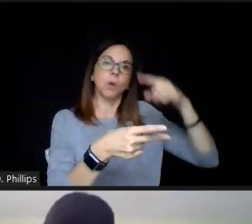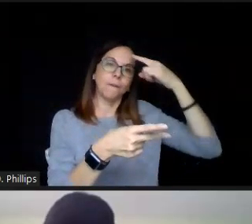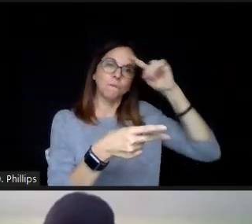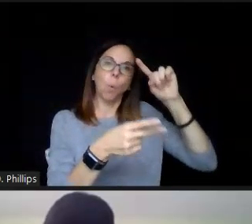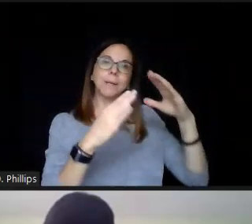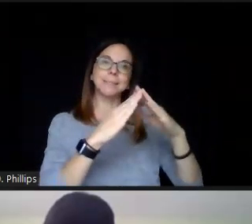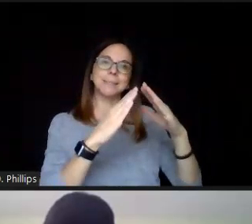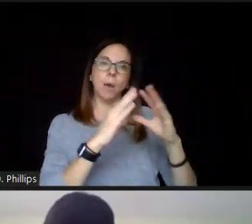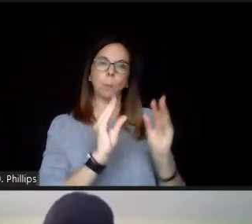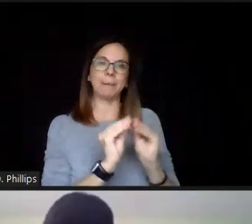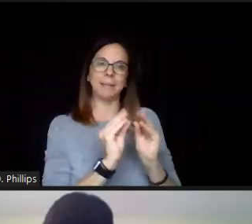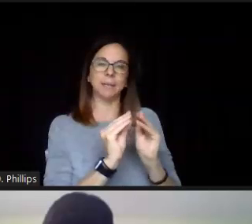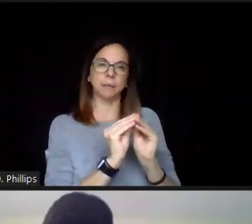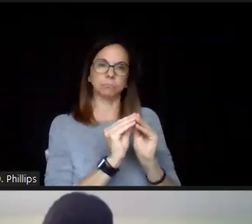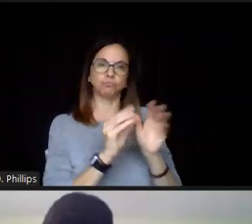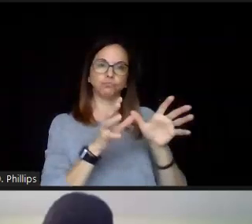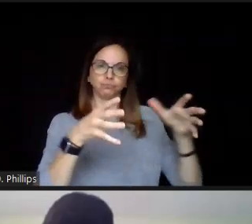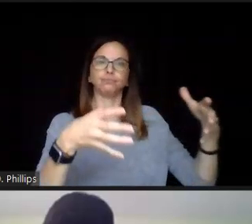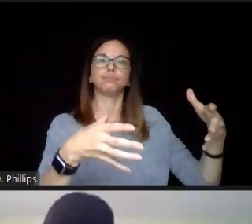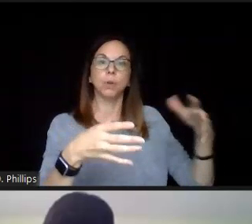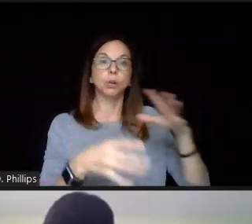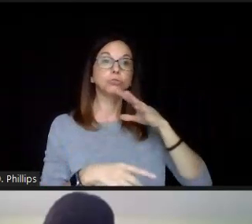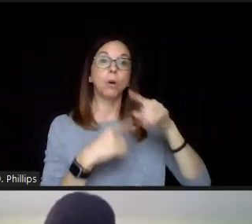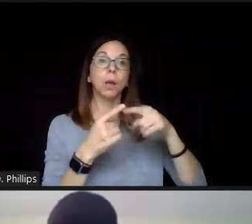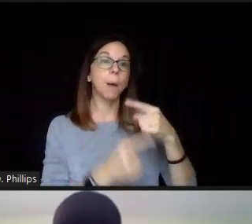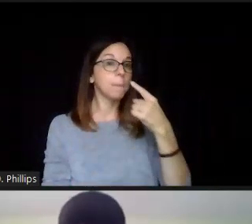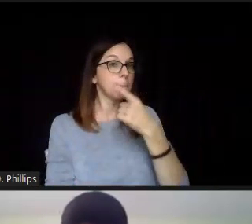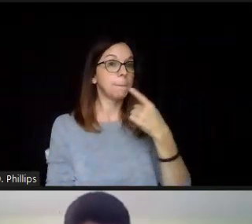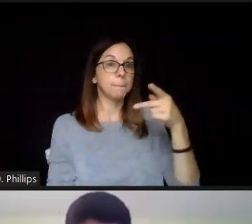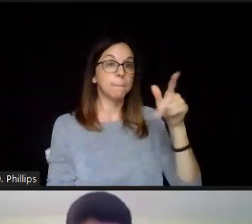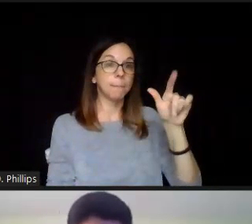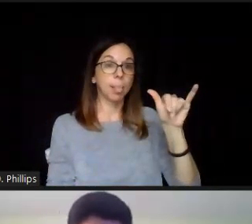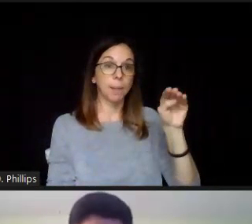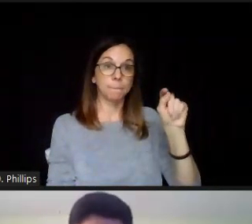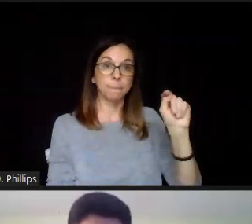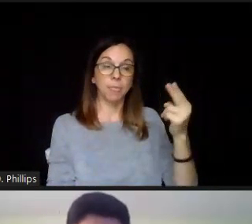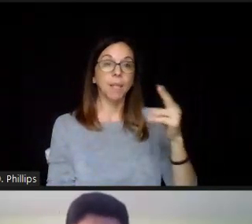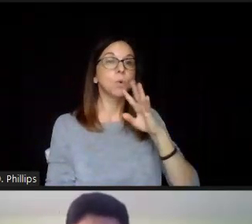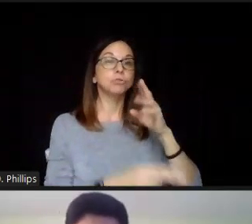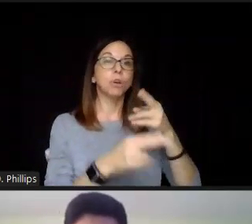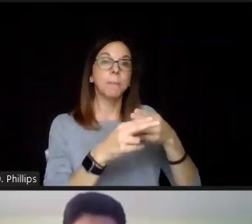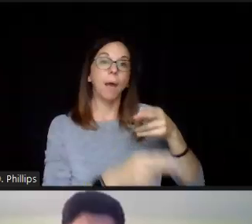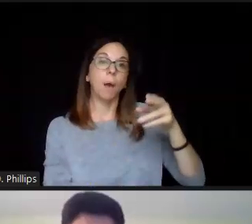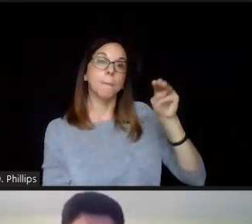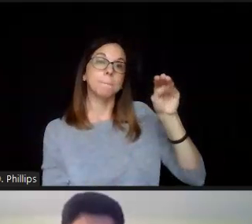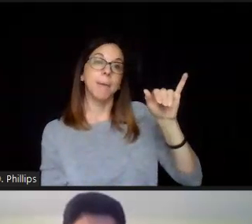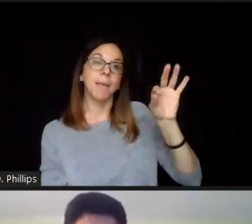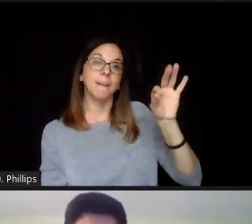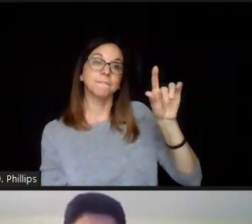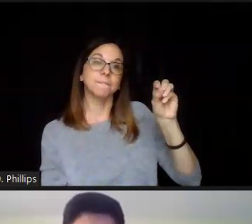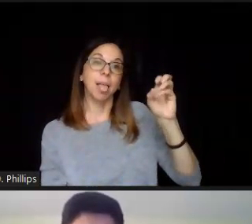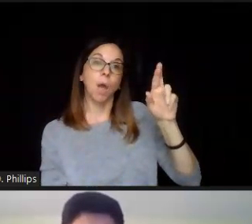hold town meetings. When we talked about Plymouth, we mentioned the Mayflower Compact, how